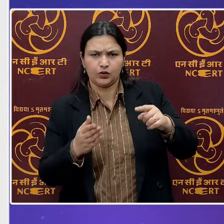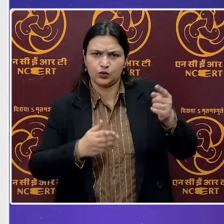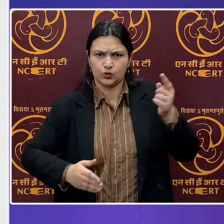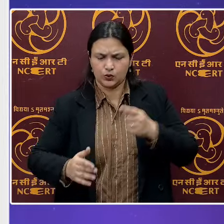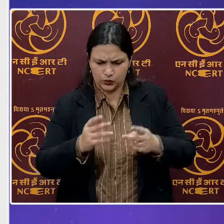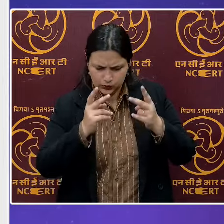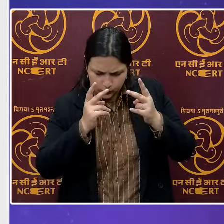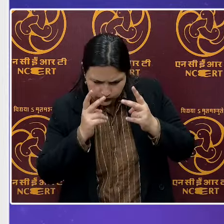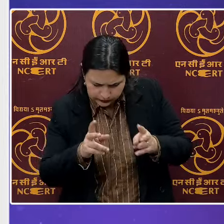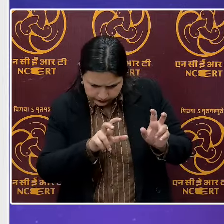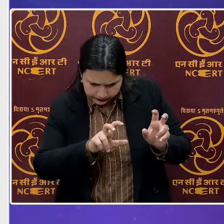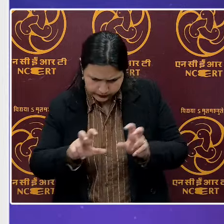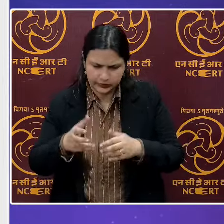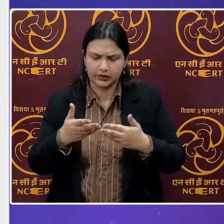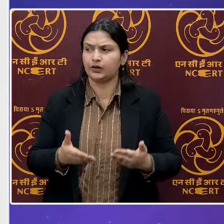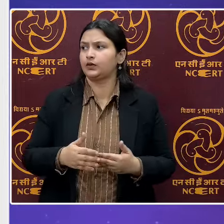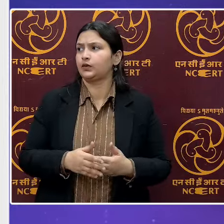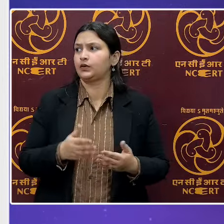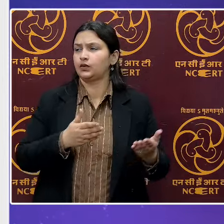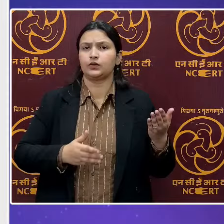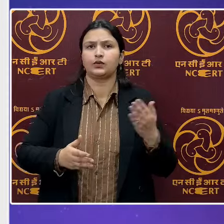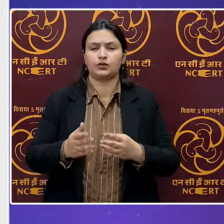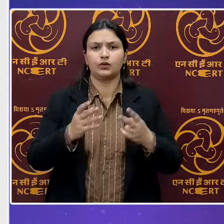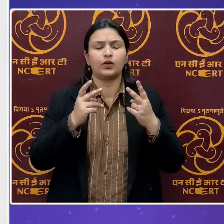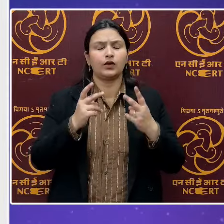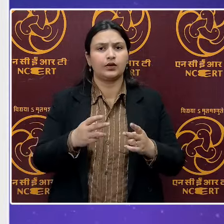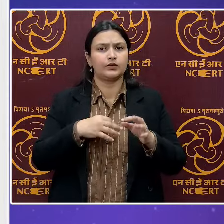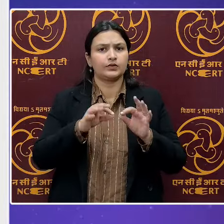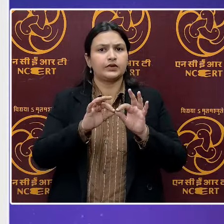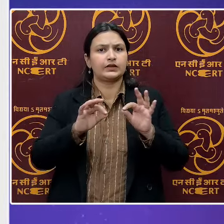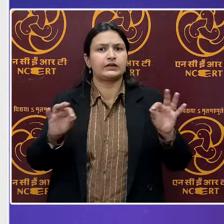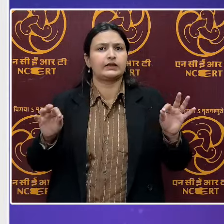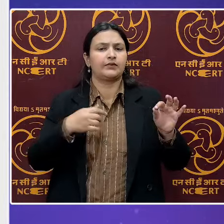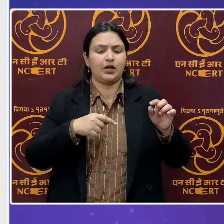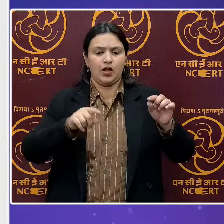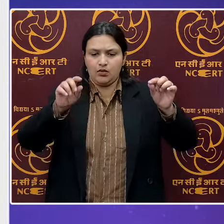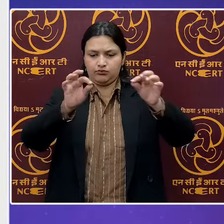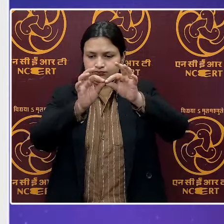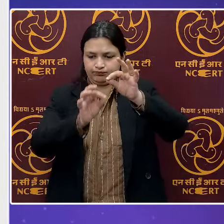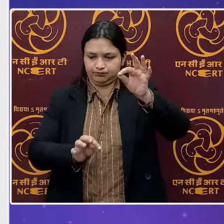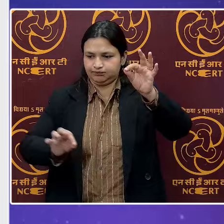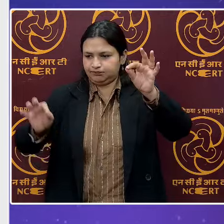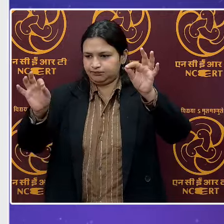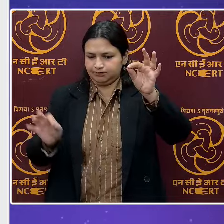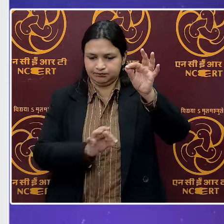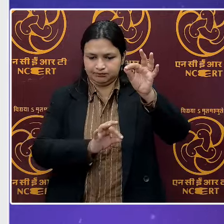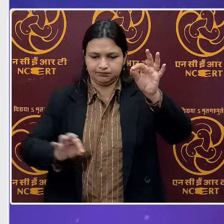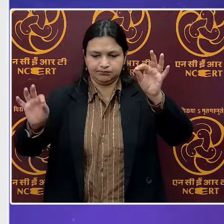here? See, when a simple harmonic oscillator is oscillating,